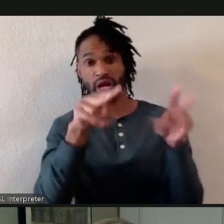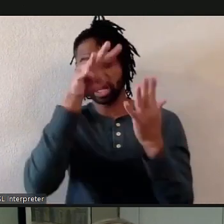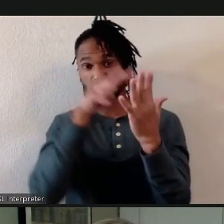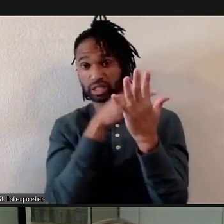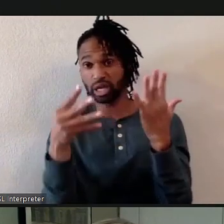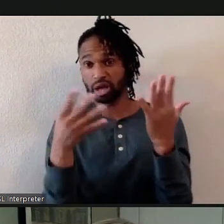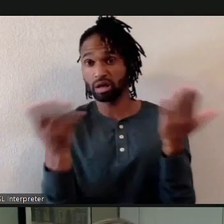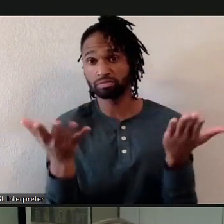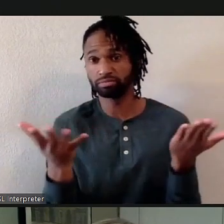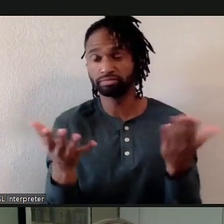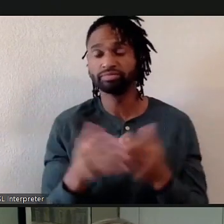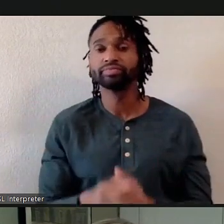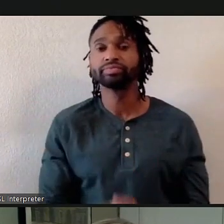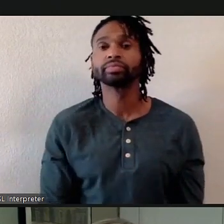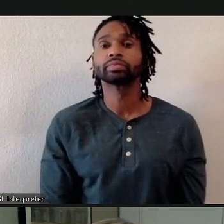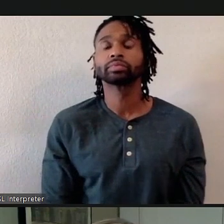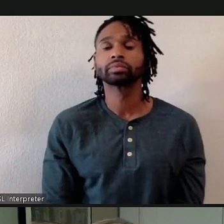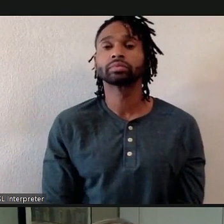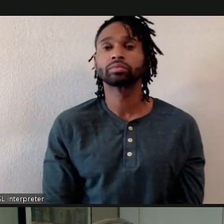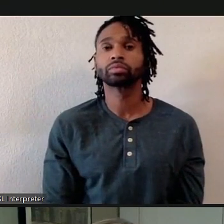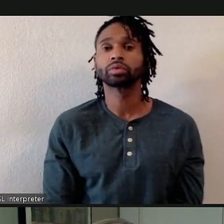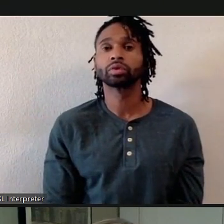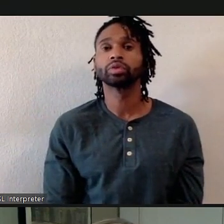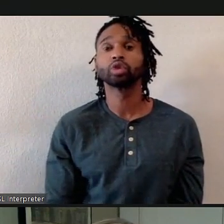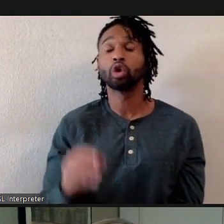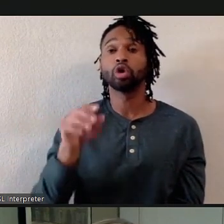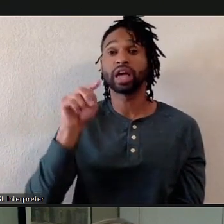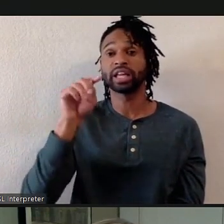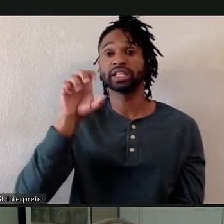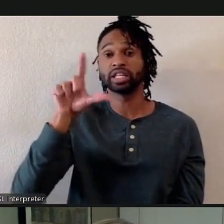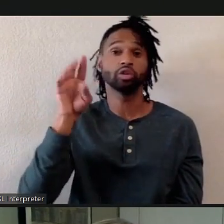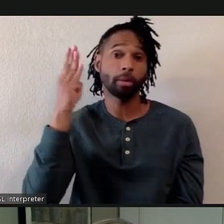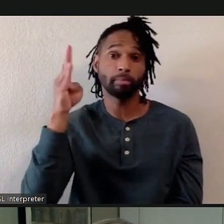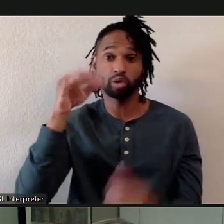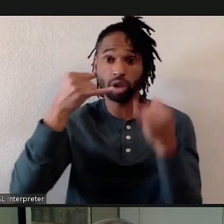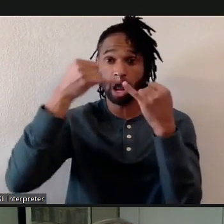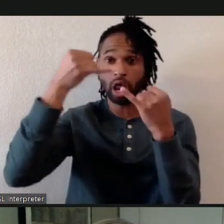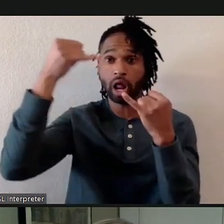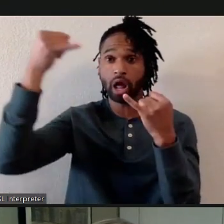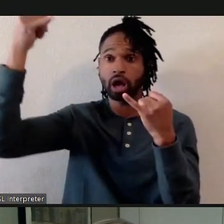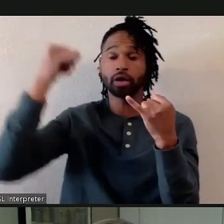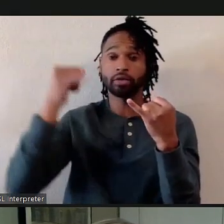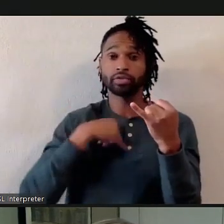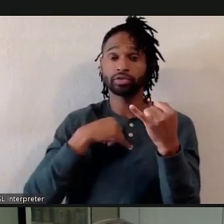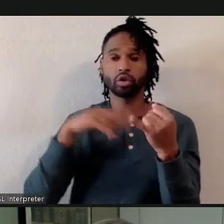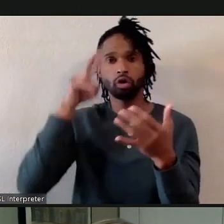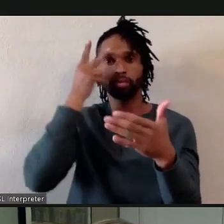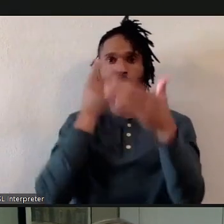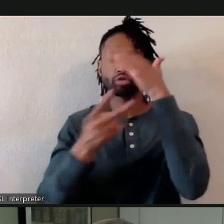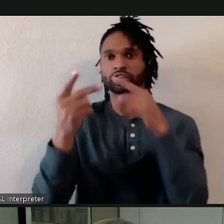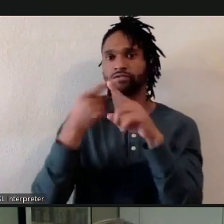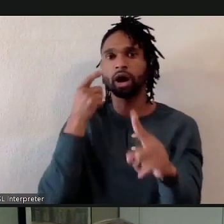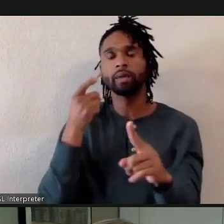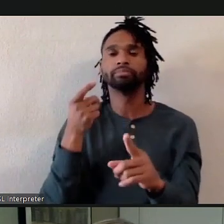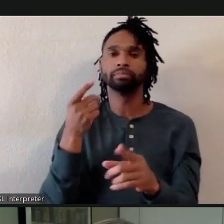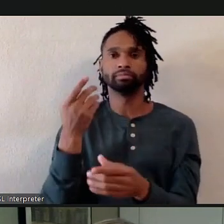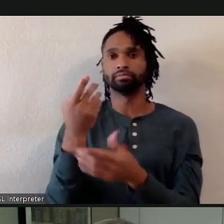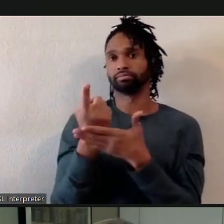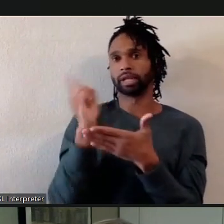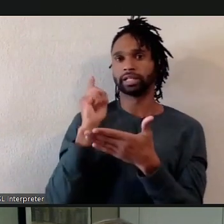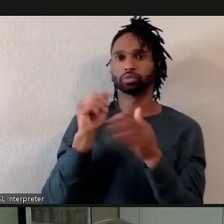is in the tealish line, the blue line, the projection from last week's model. The